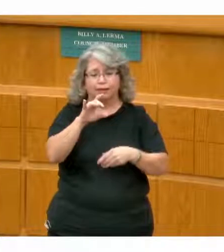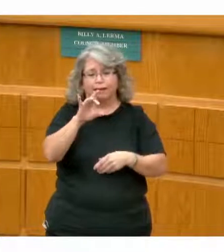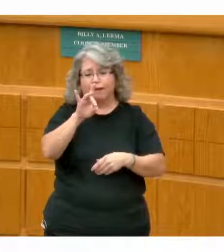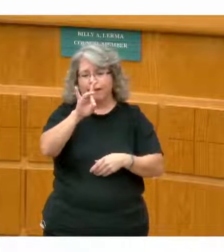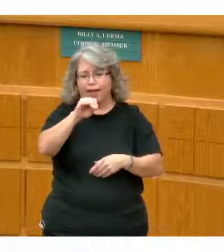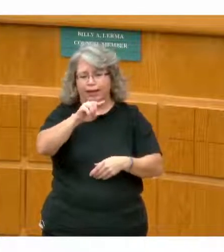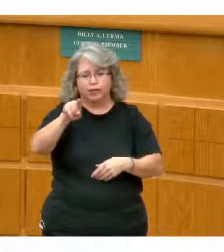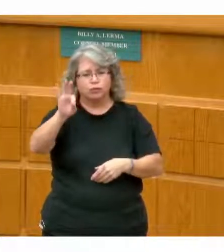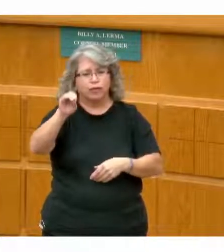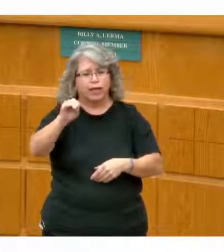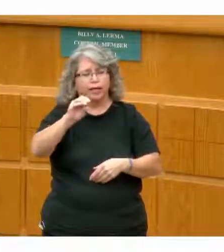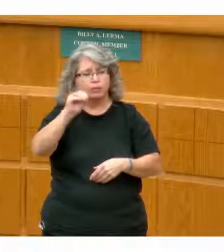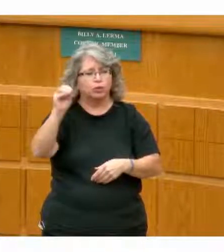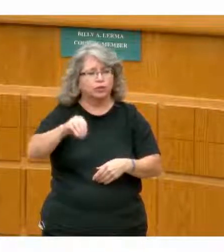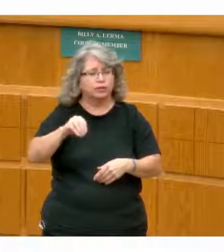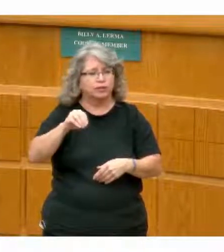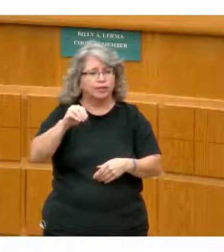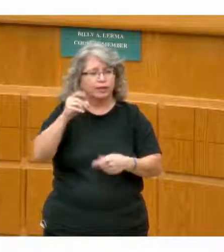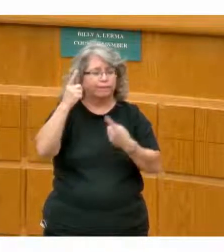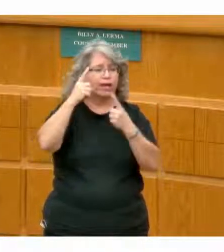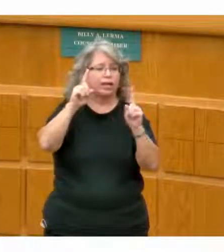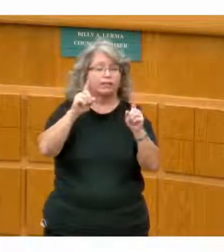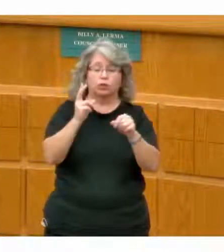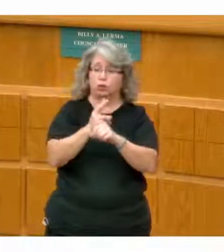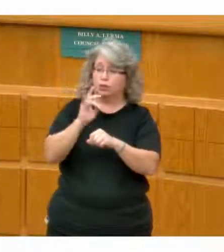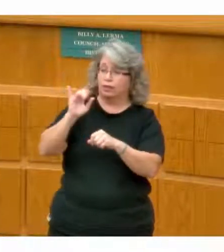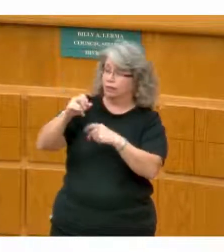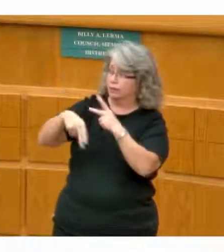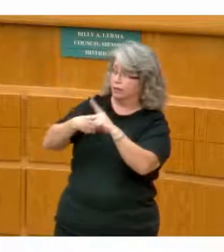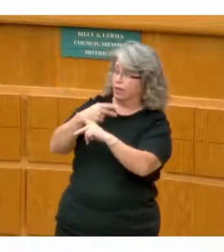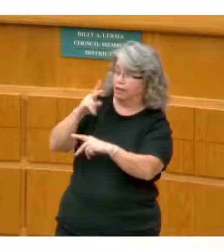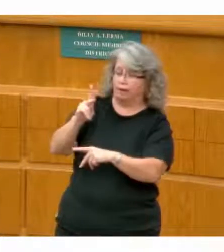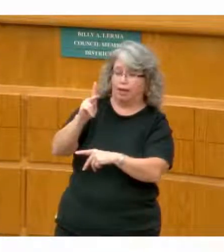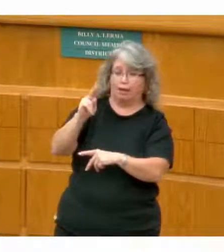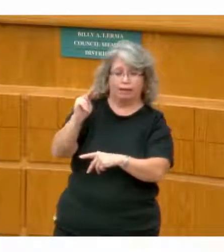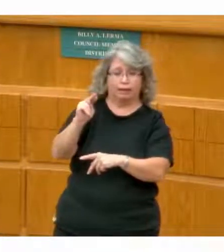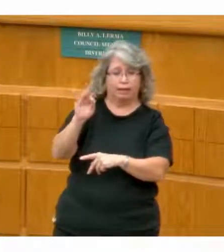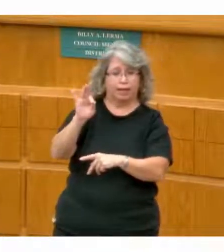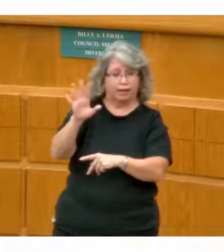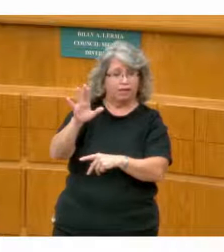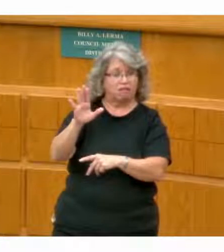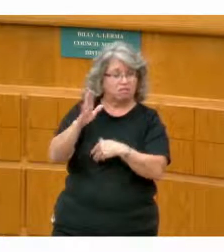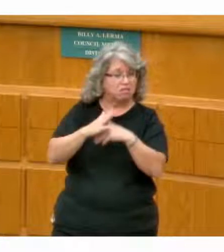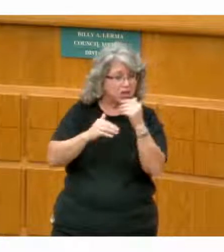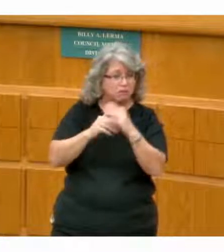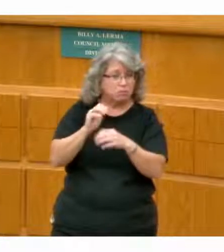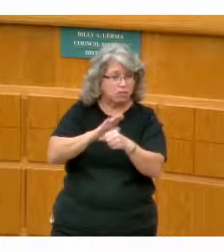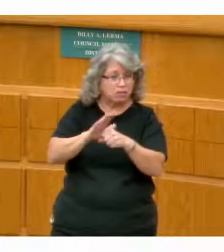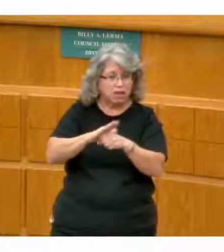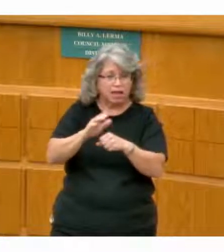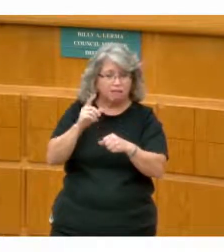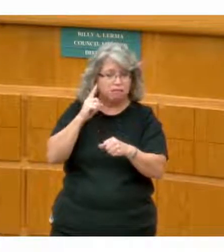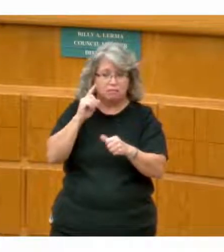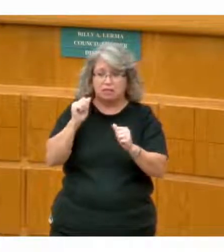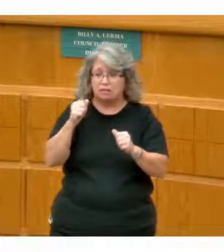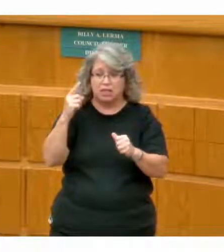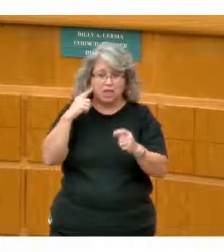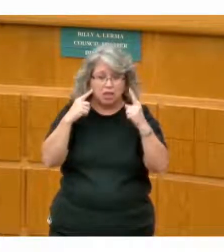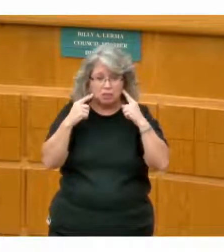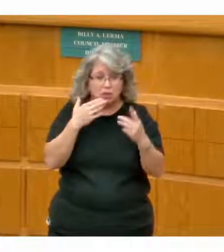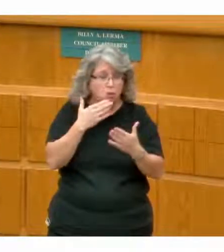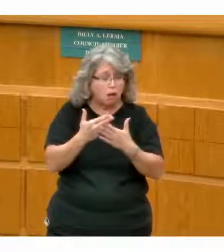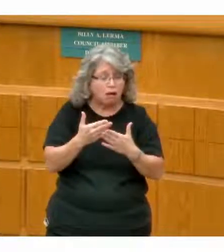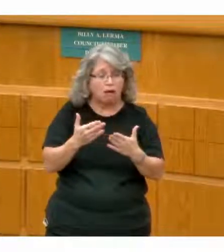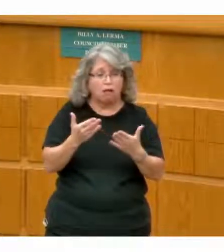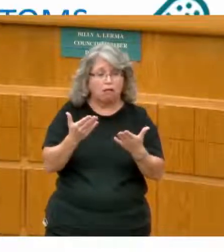effective. Wear one of these KN95 masks. It's pretty comfortable. You can hear me pretty well, I think, through the microphone, so it's not that big of a